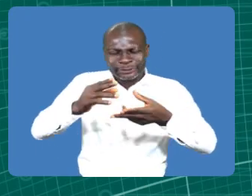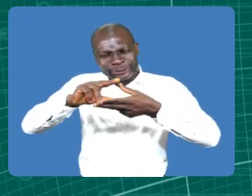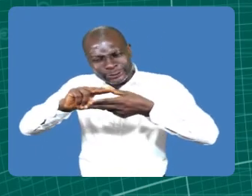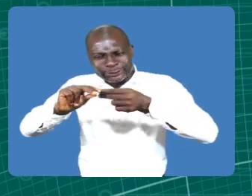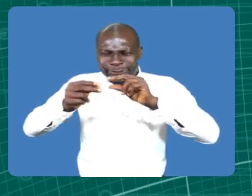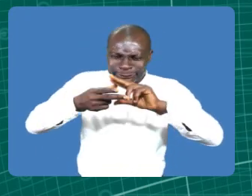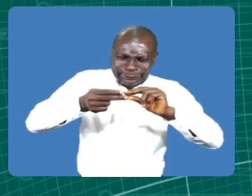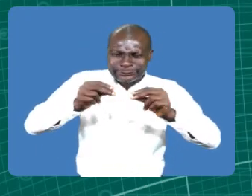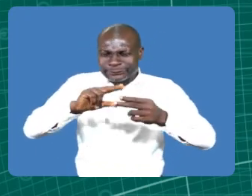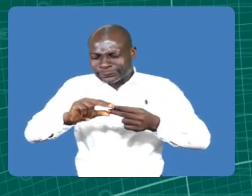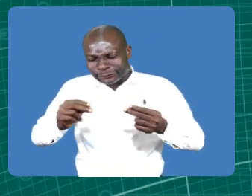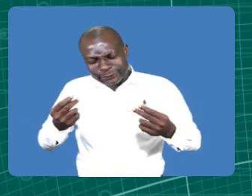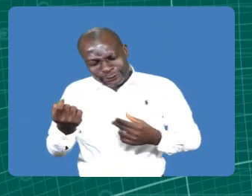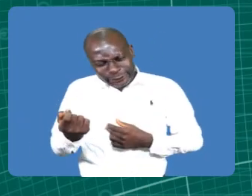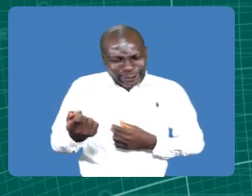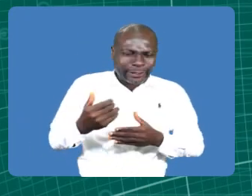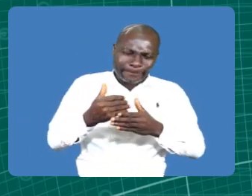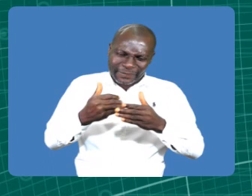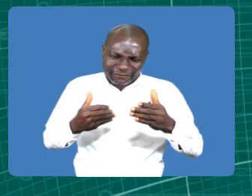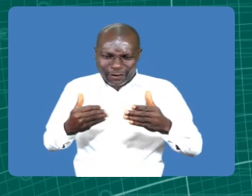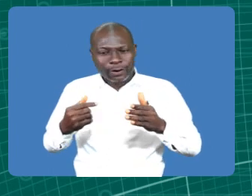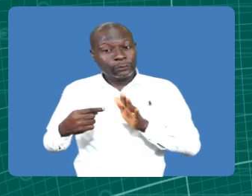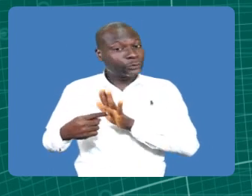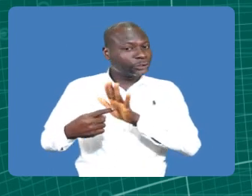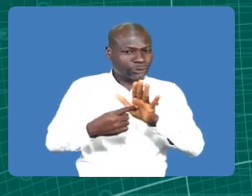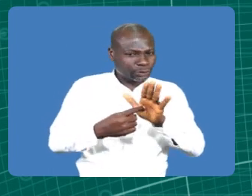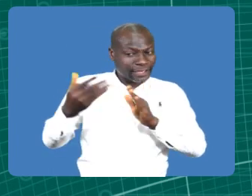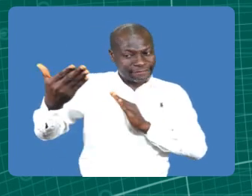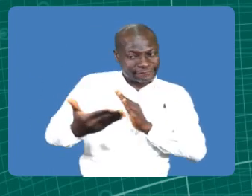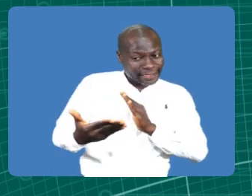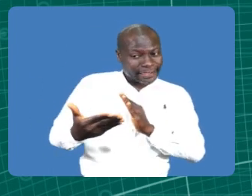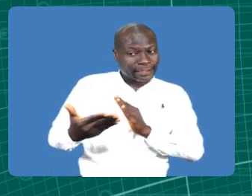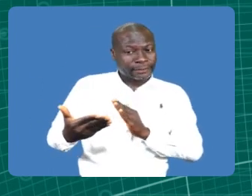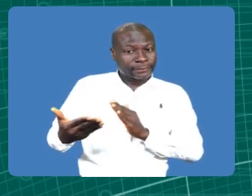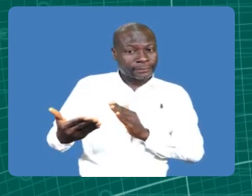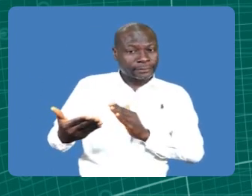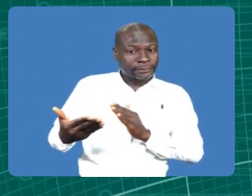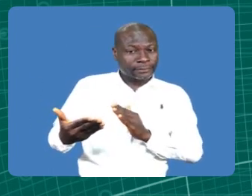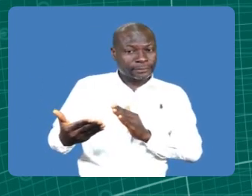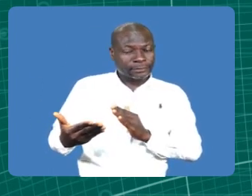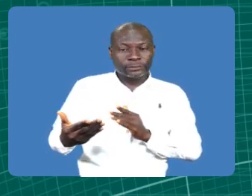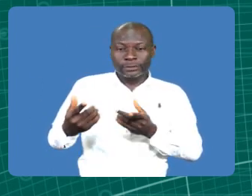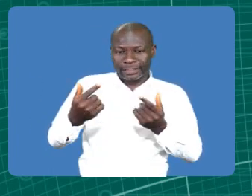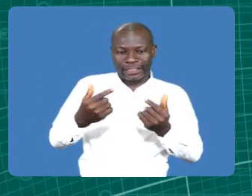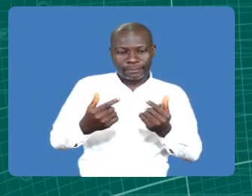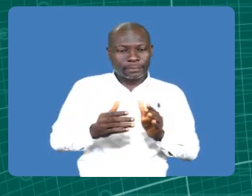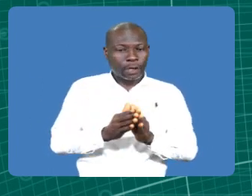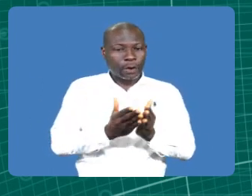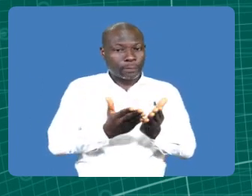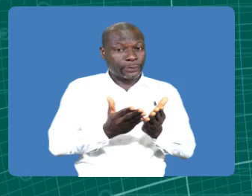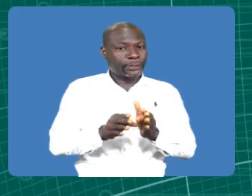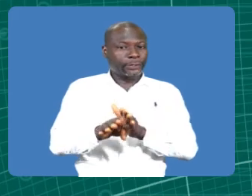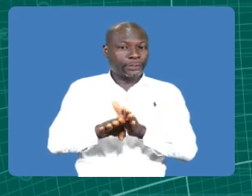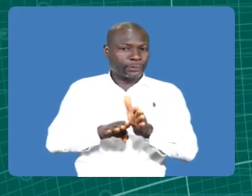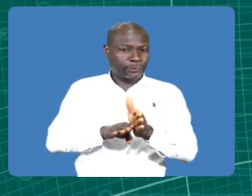some poetry before we invite he himself to whip up our